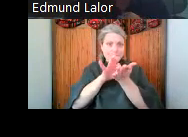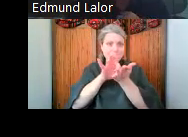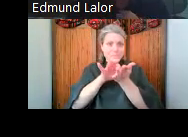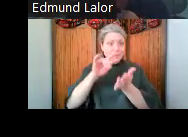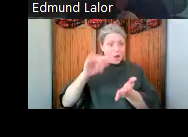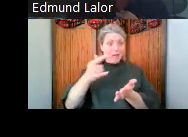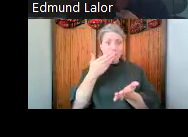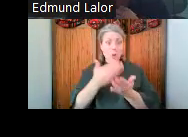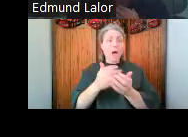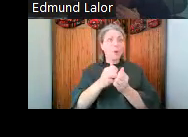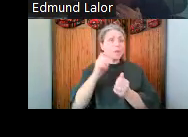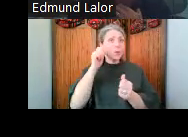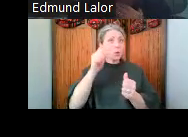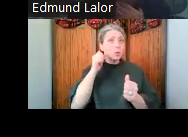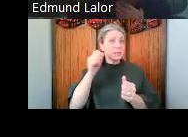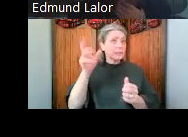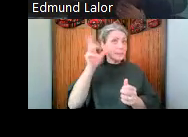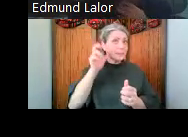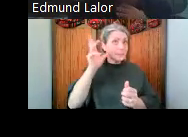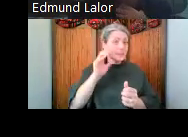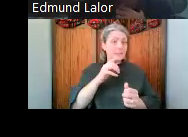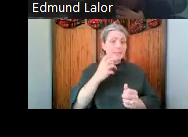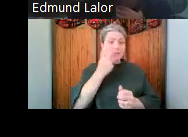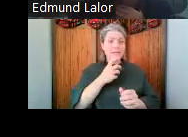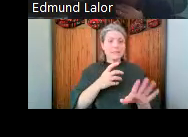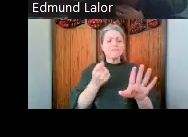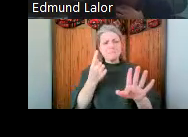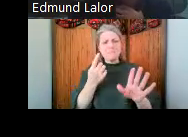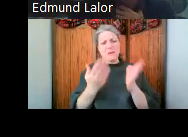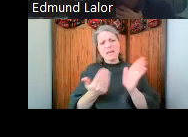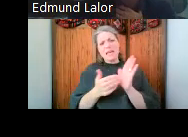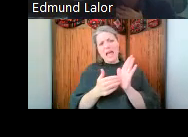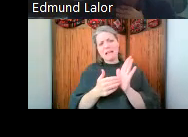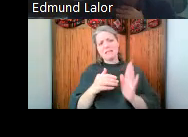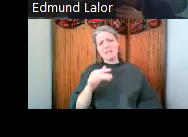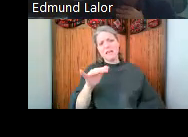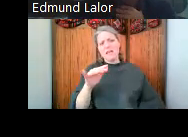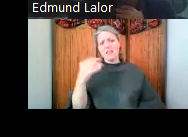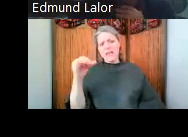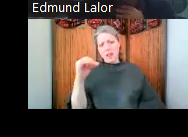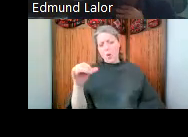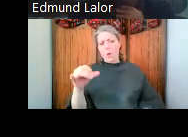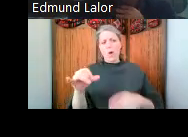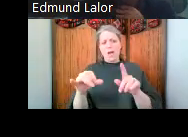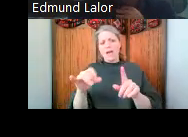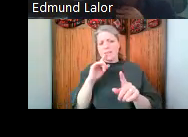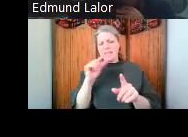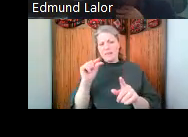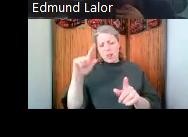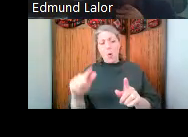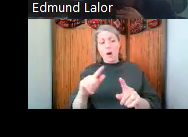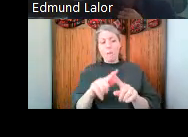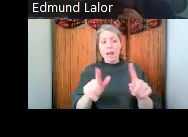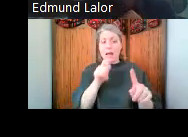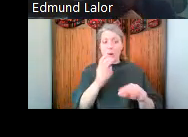of these bars, maybe again, the yellow is a little lower. I don't want to overinterpret. There's still only 3 people here in each data set.